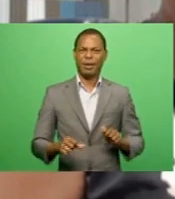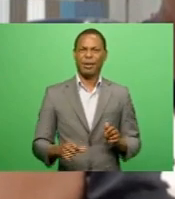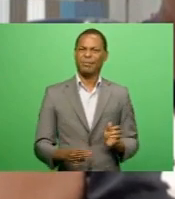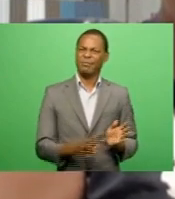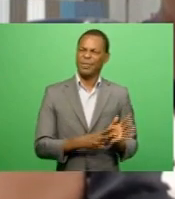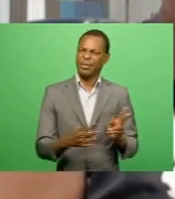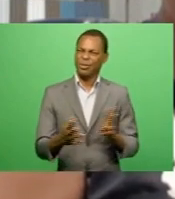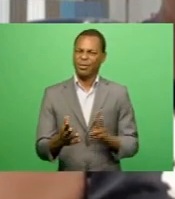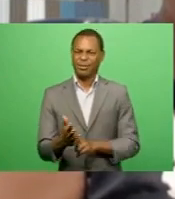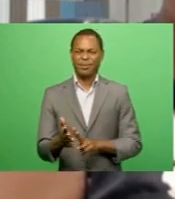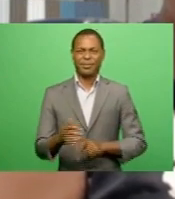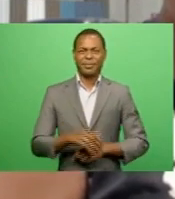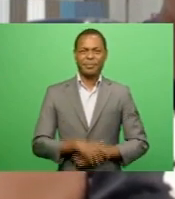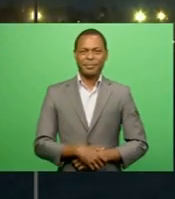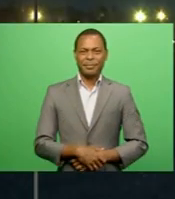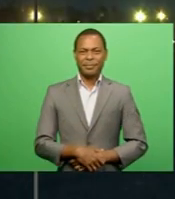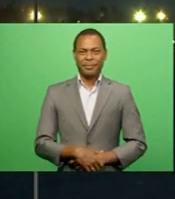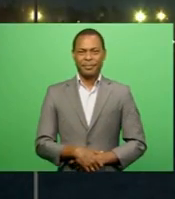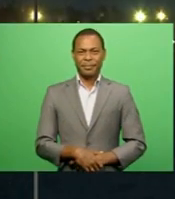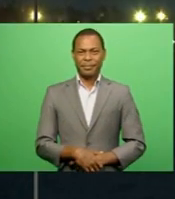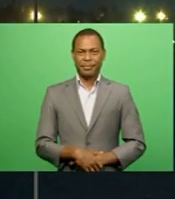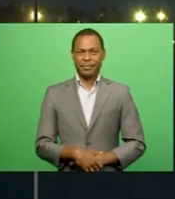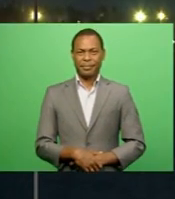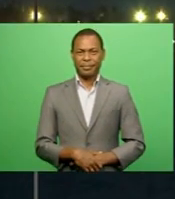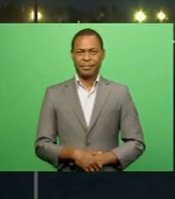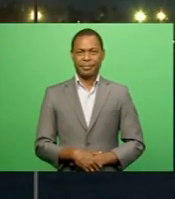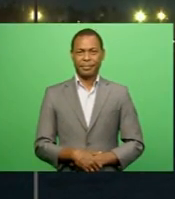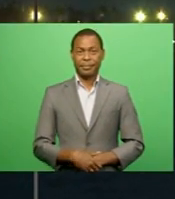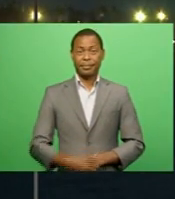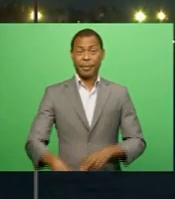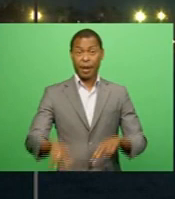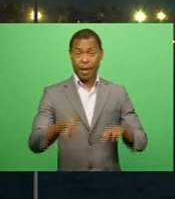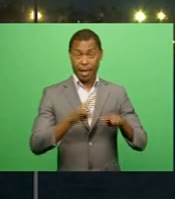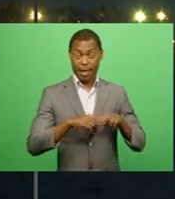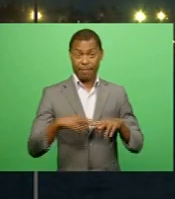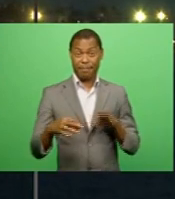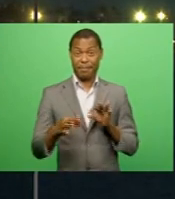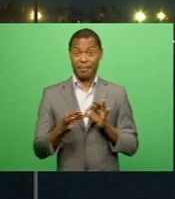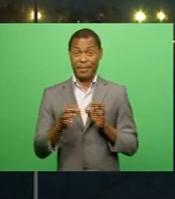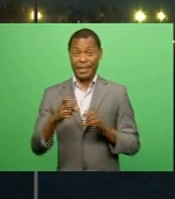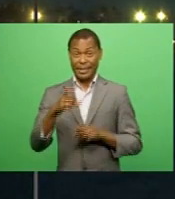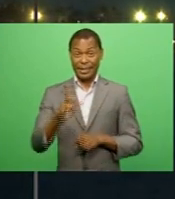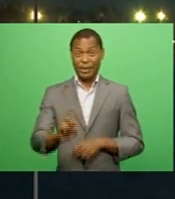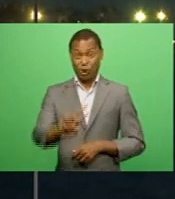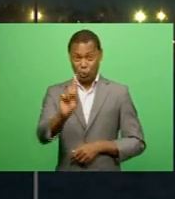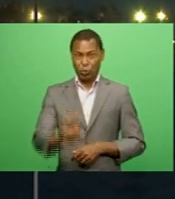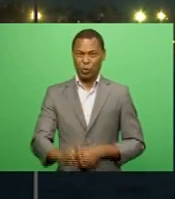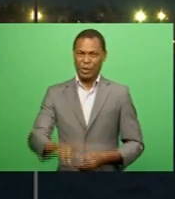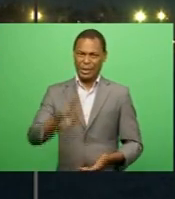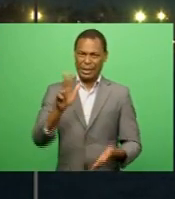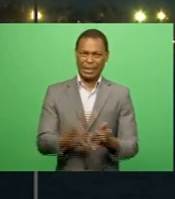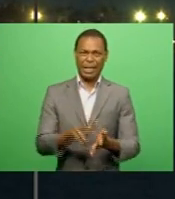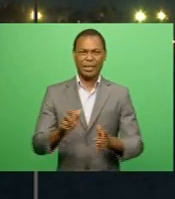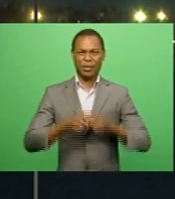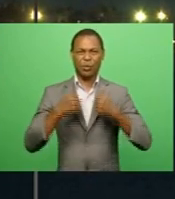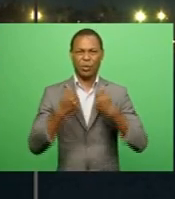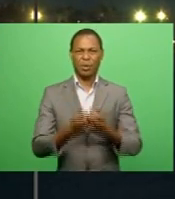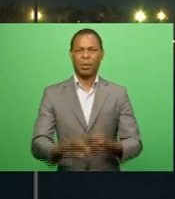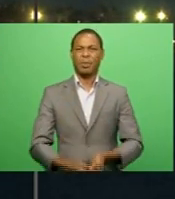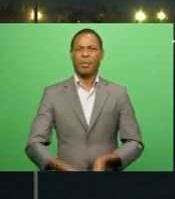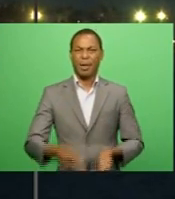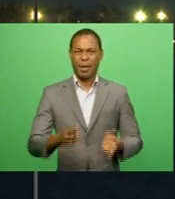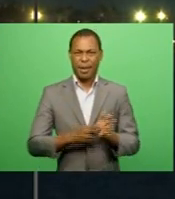Kelly Vathala, FBC News. The Fijian Broadcasting Corporation today signed an agreement with the National